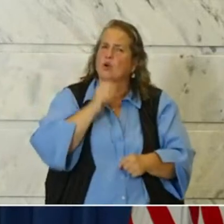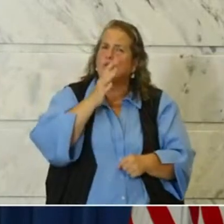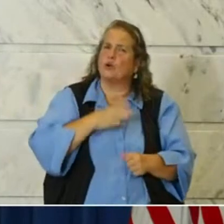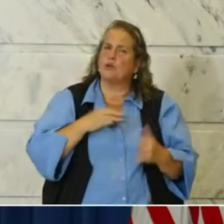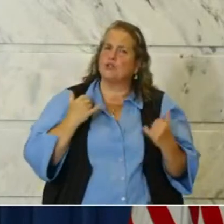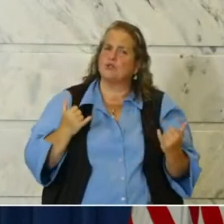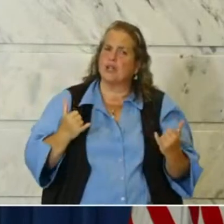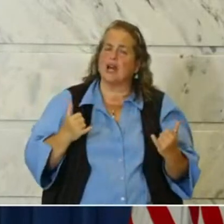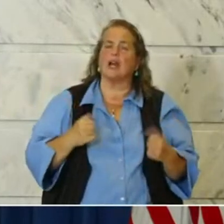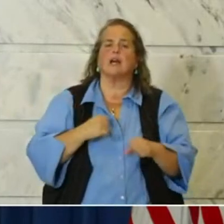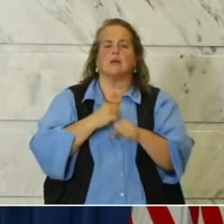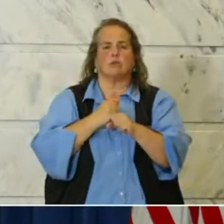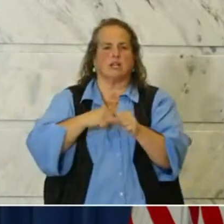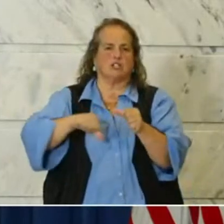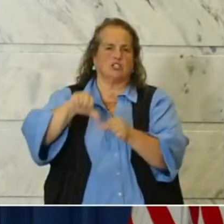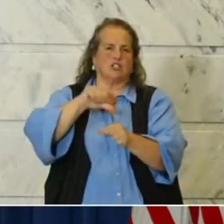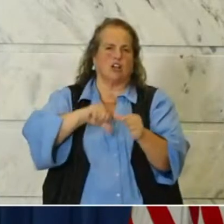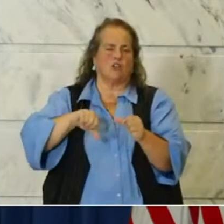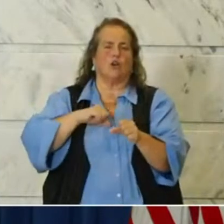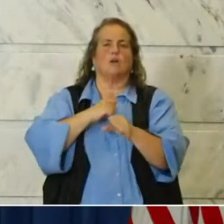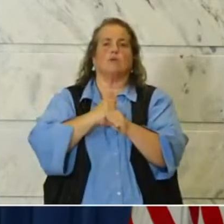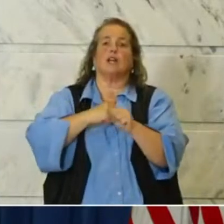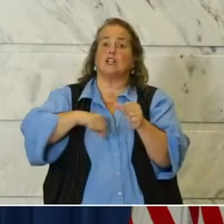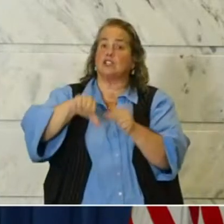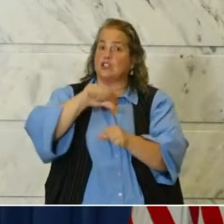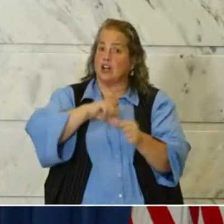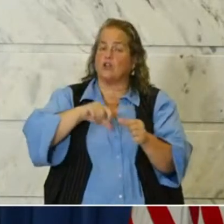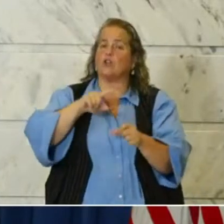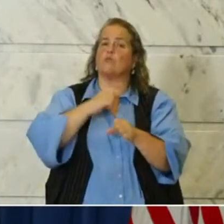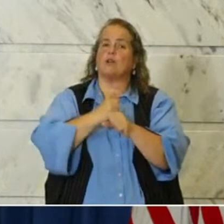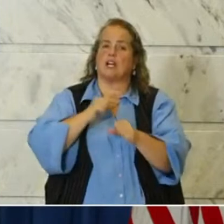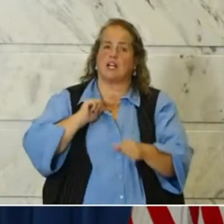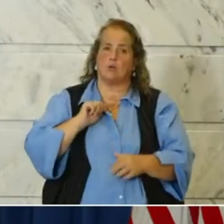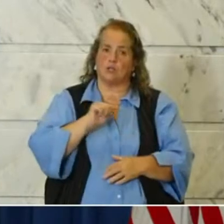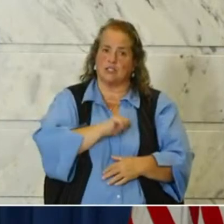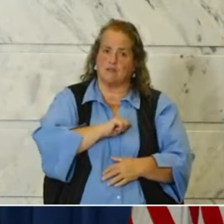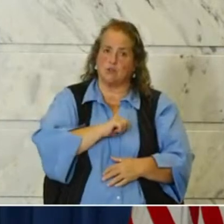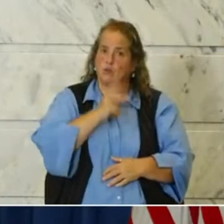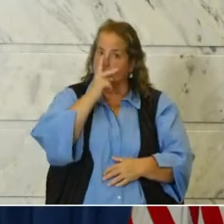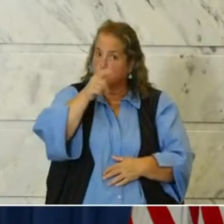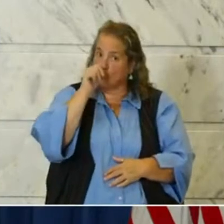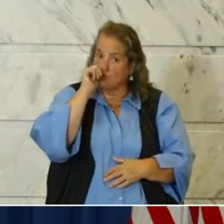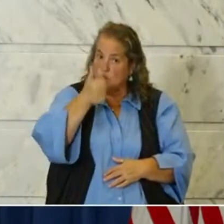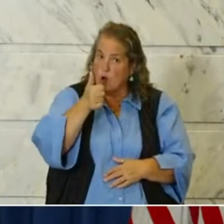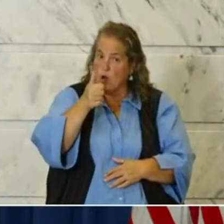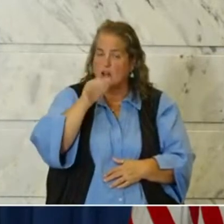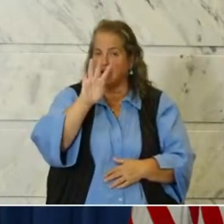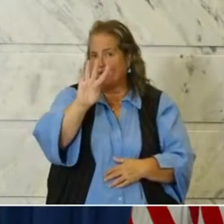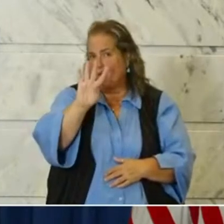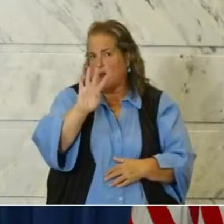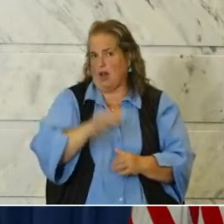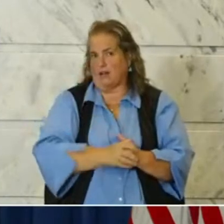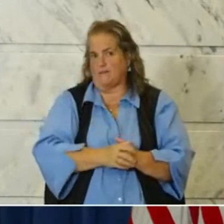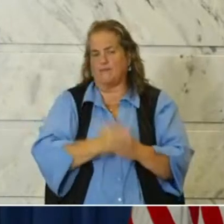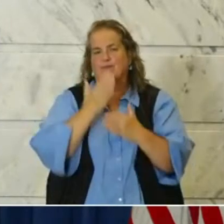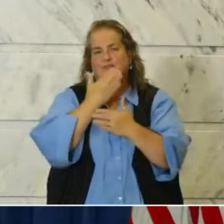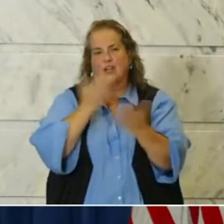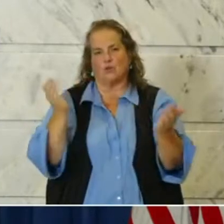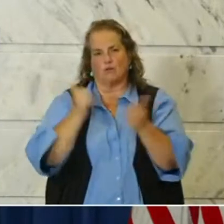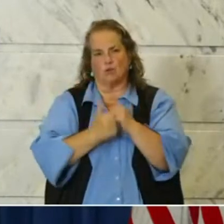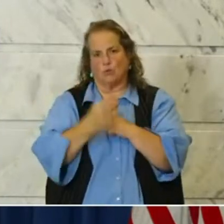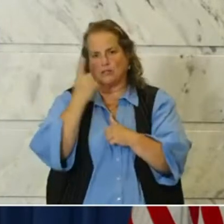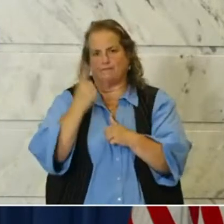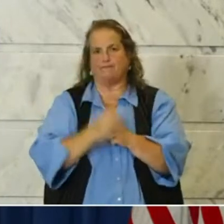make sure we protect one another, and by protecting one another, we protect ourselves. We'll see you tomorrow at 4 p.m. Thanks, everybody.